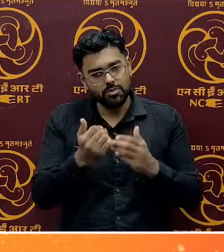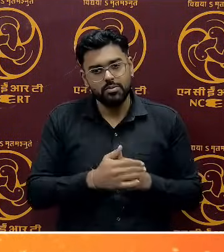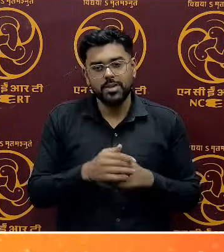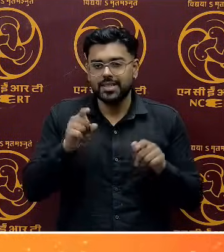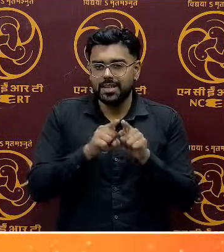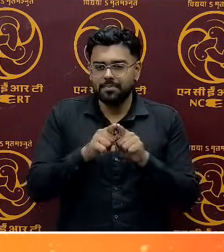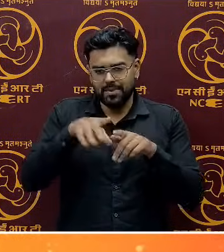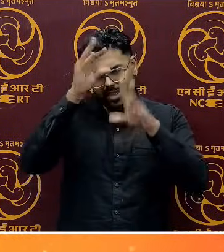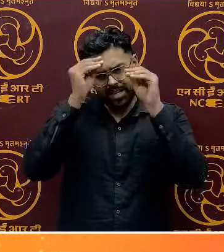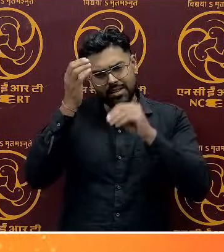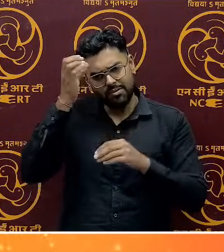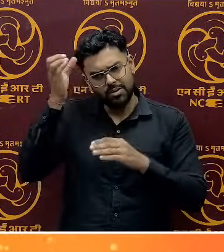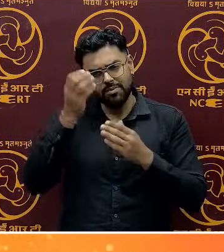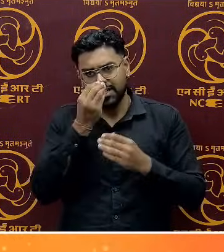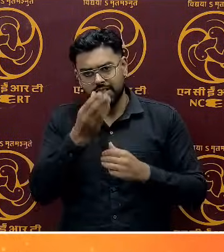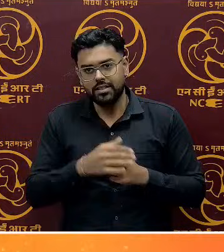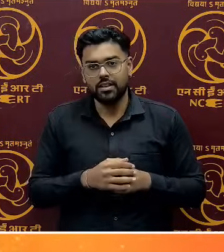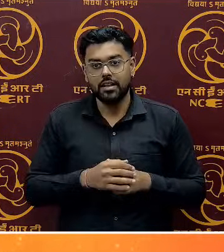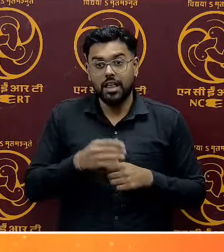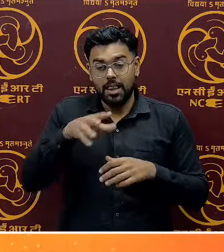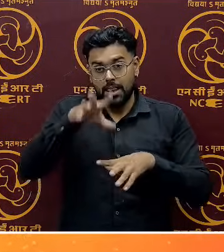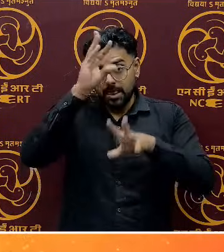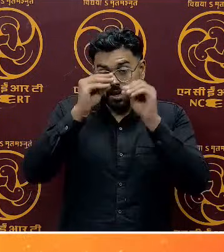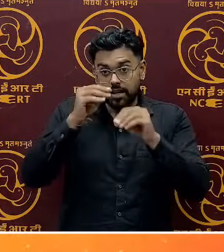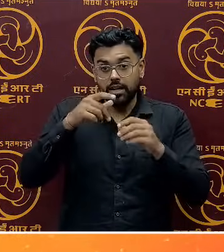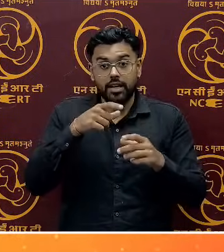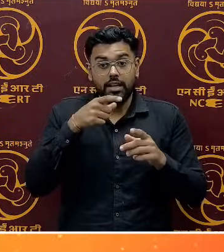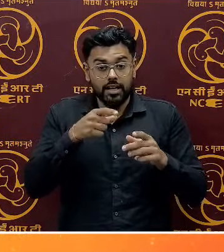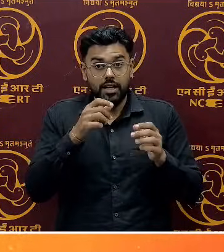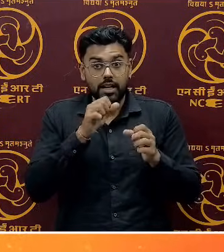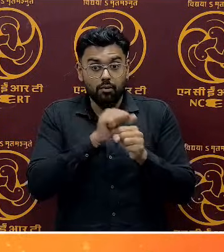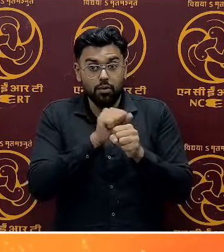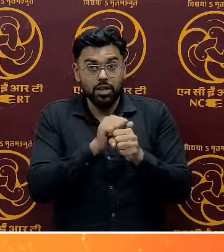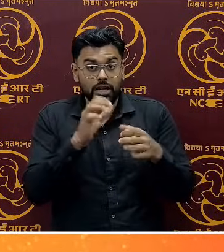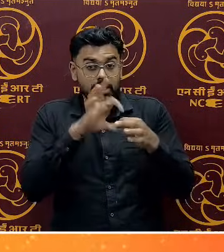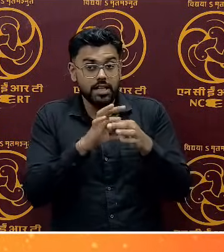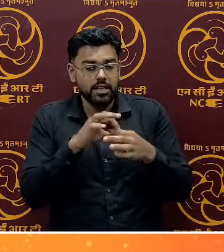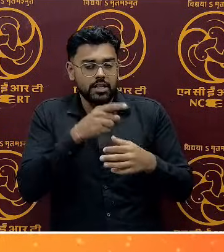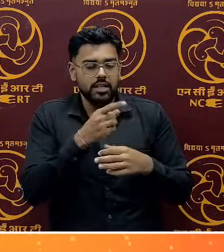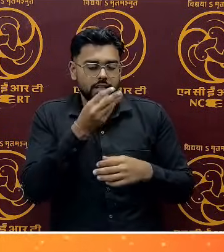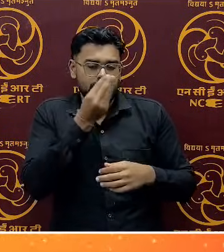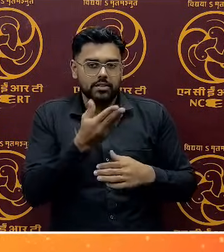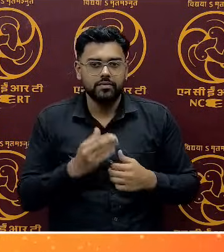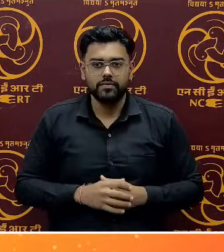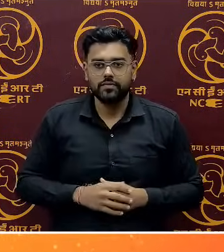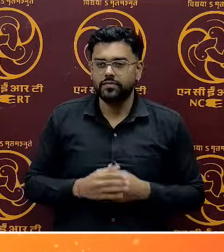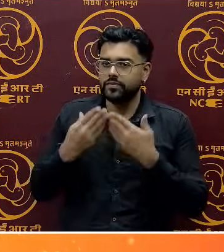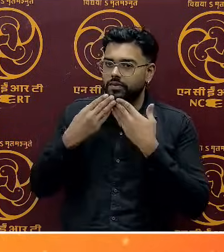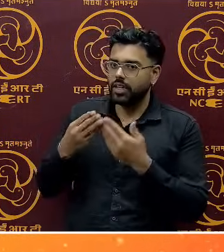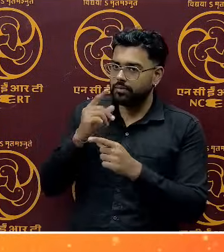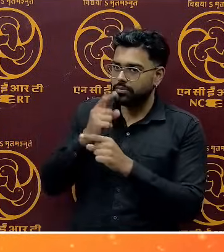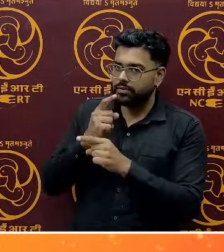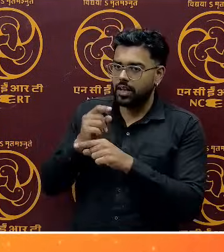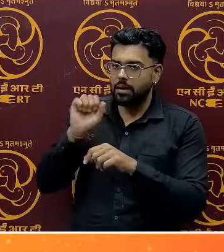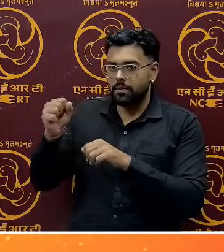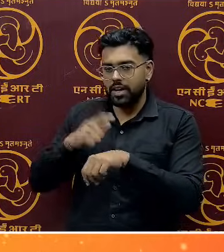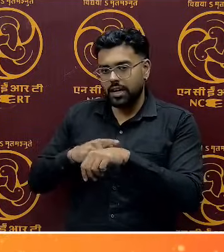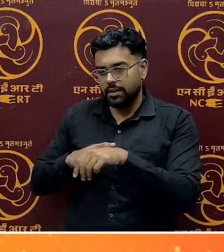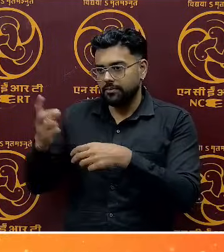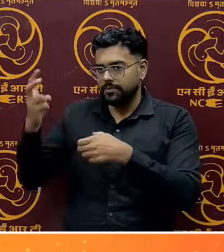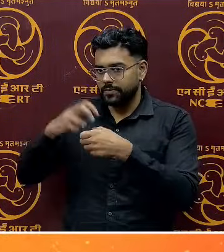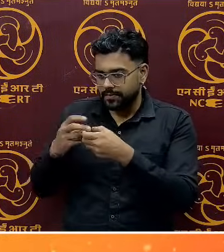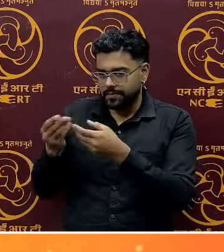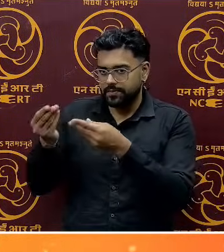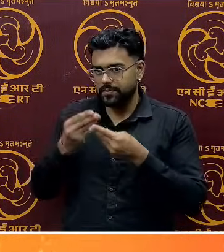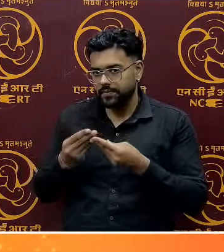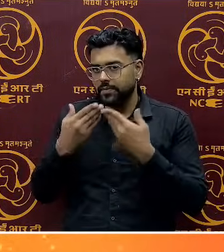learn concepts. And learning by doing is something that we try to strive for. Exactly. So, ma'am, thank you so much for your time and contribution to the